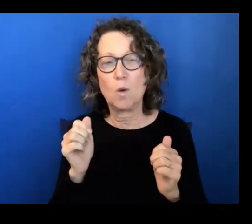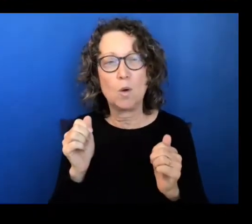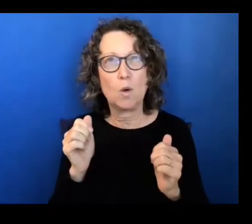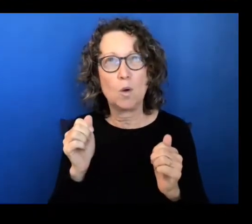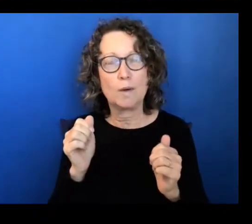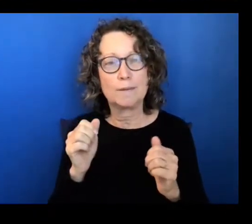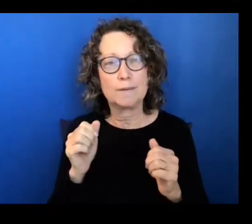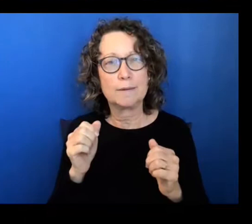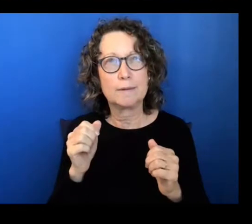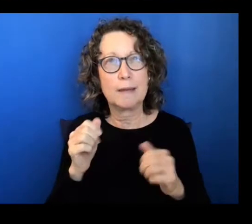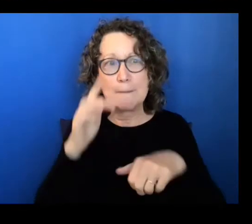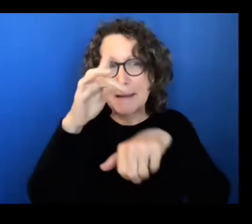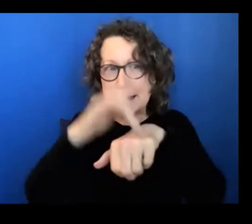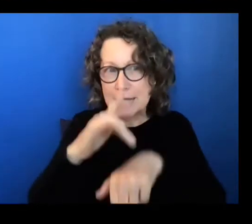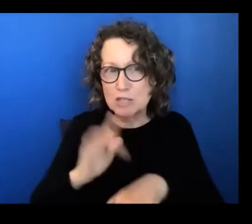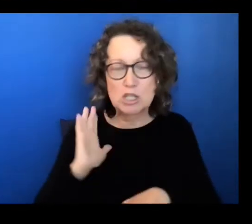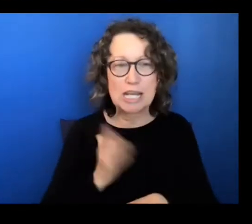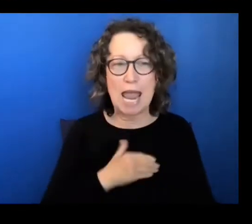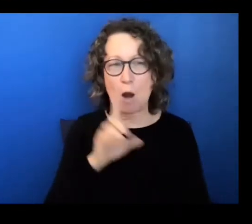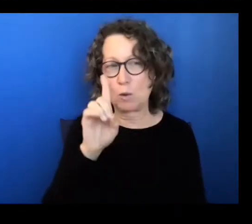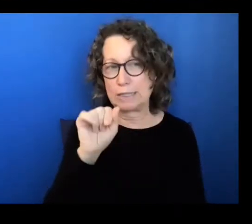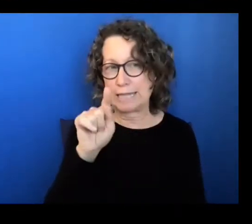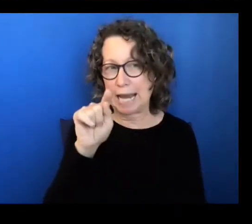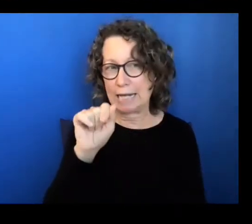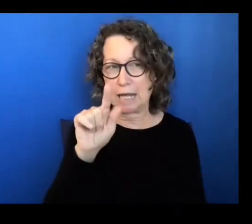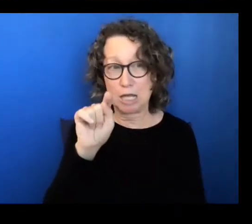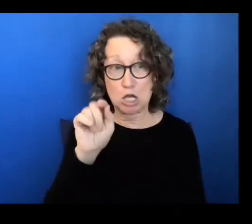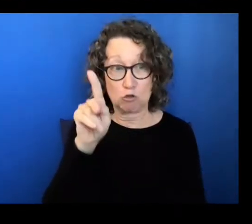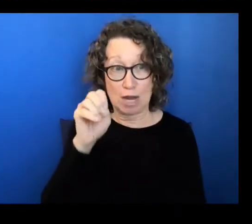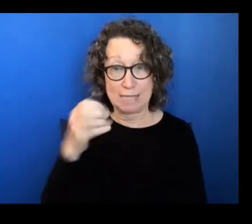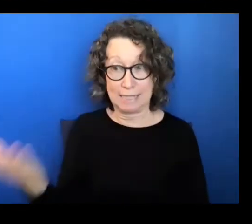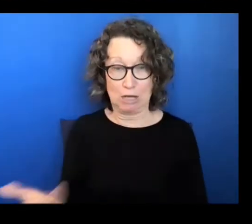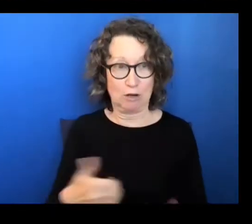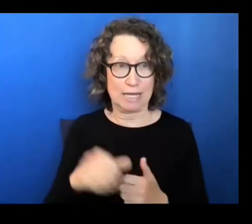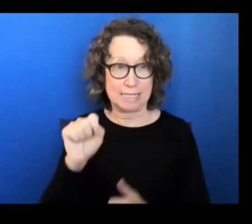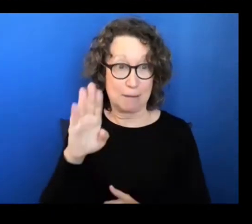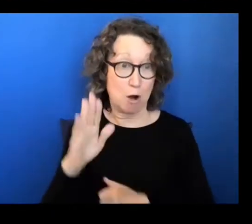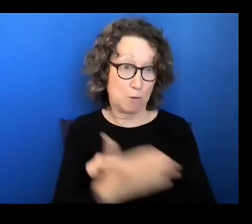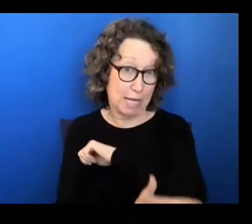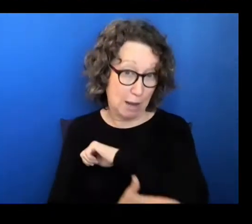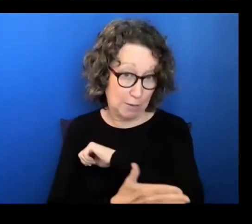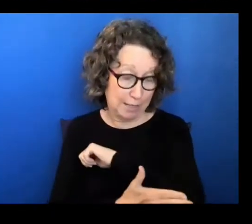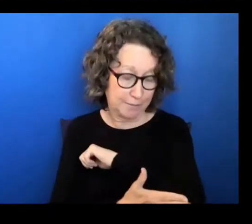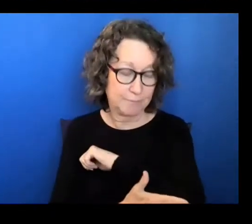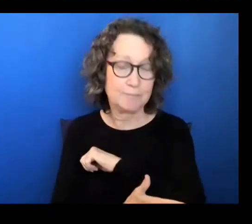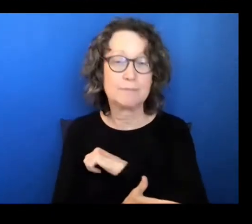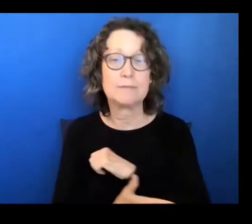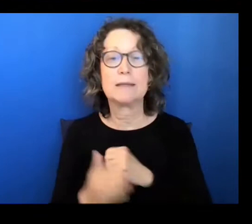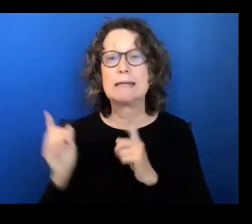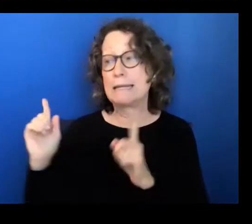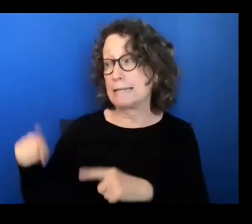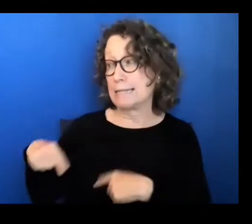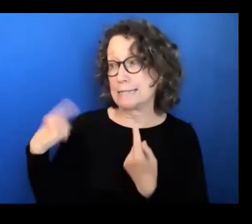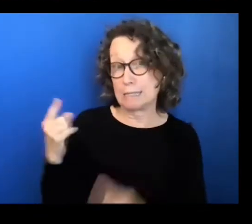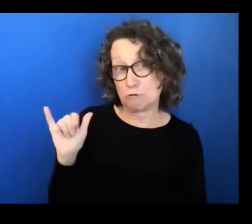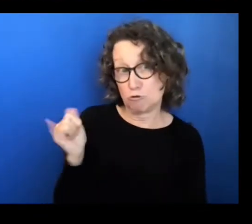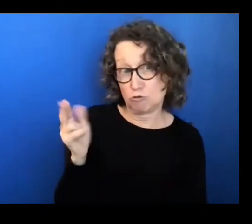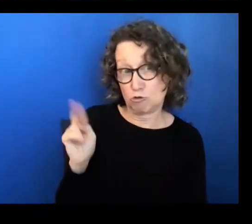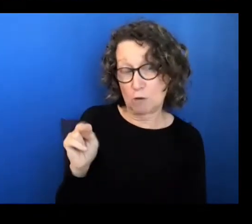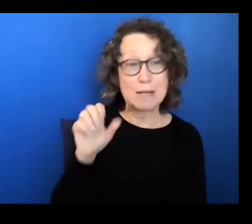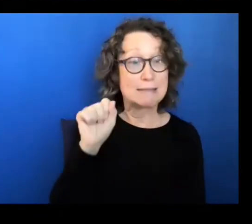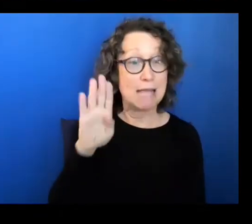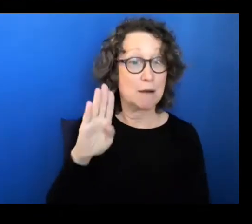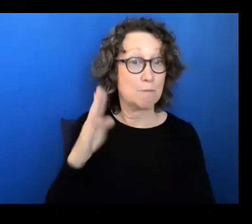by covering our data trends in Santa Barbara County. I'd like to note that since January, Santa